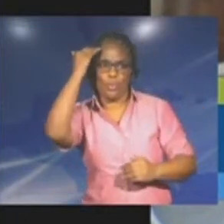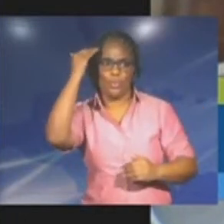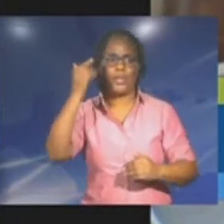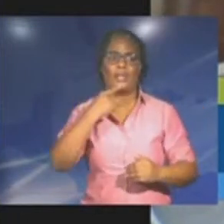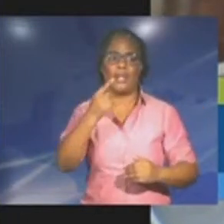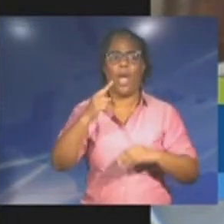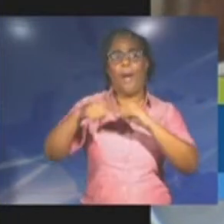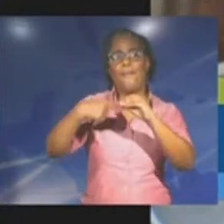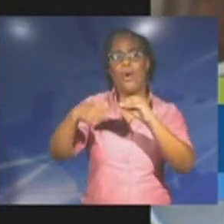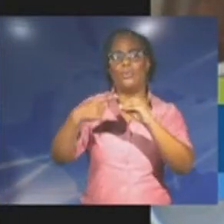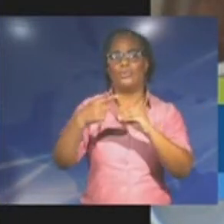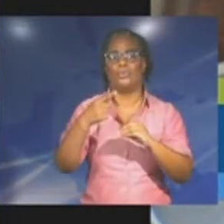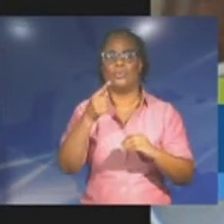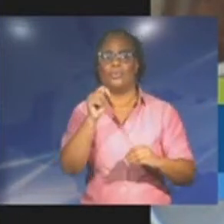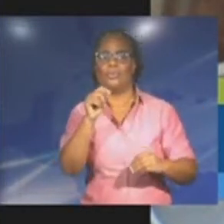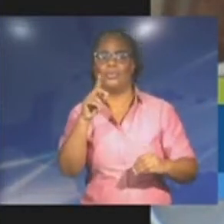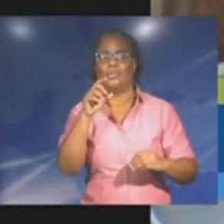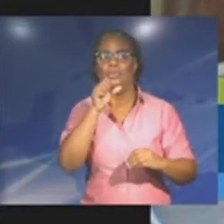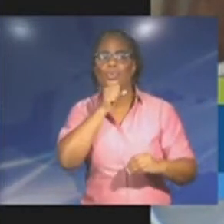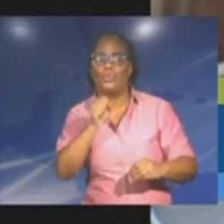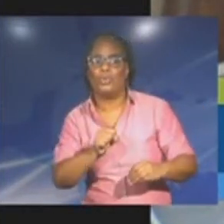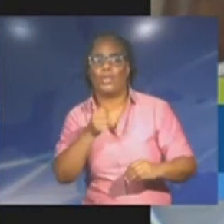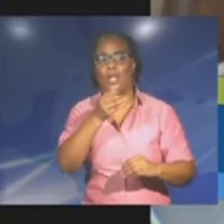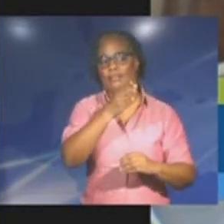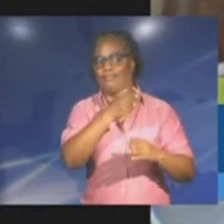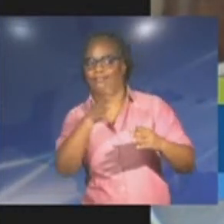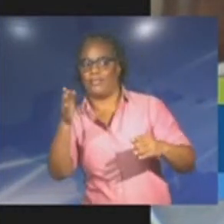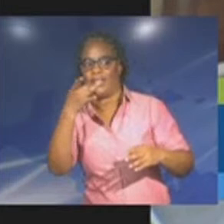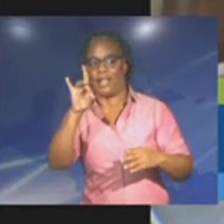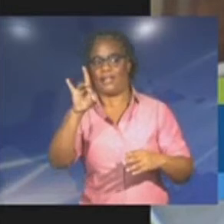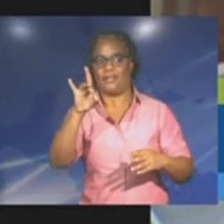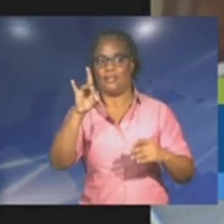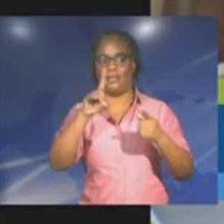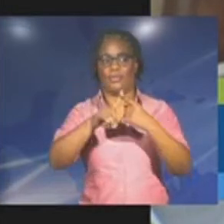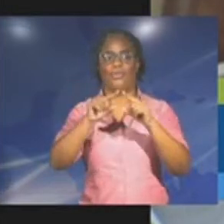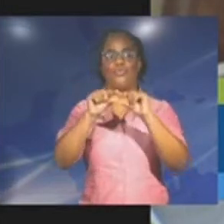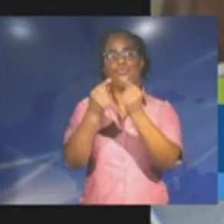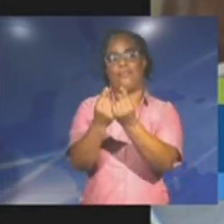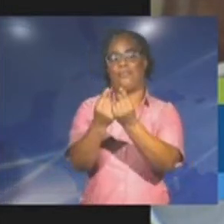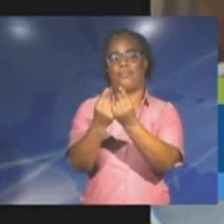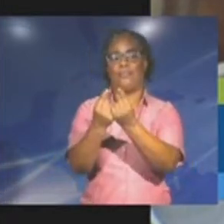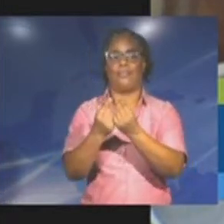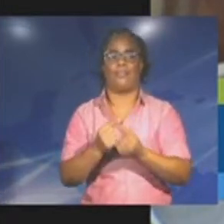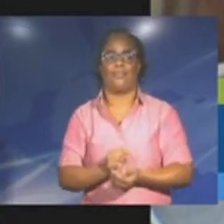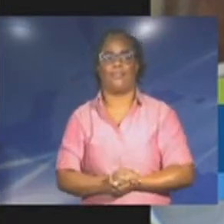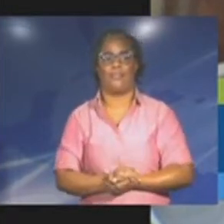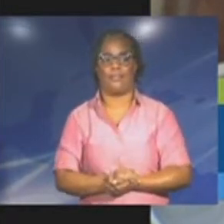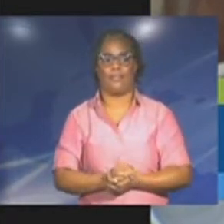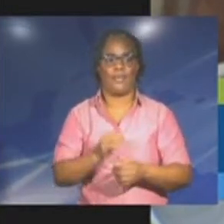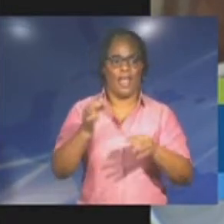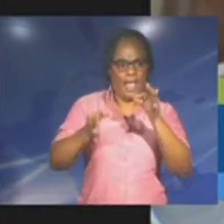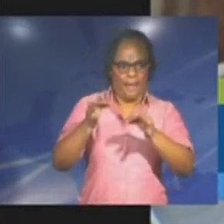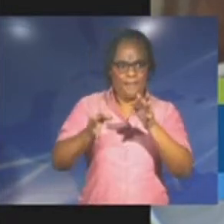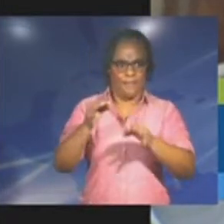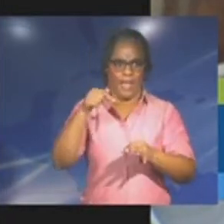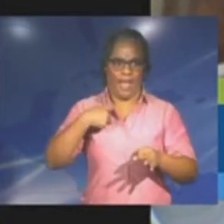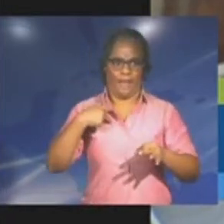group as it pertains to the boosters. Those who may have had COVID within that time, what is the